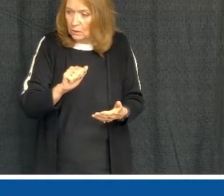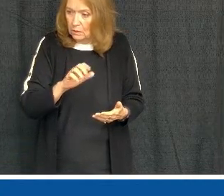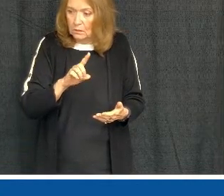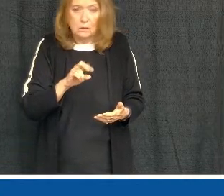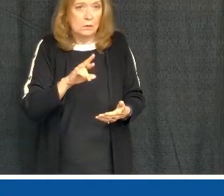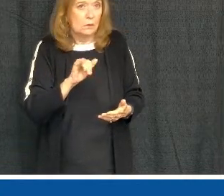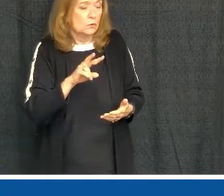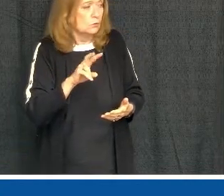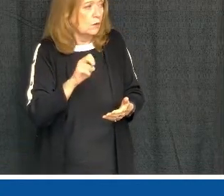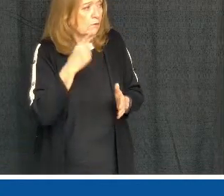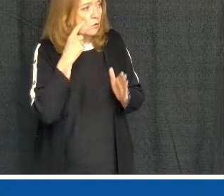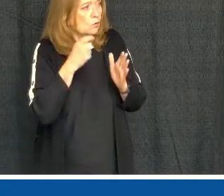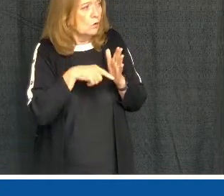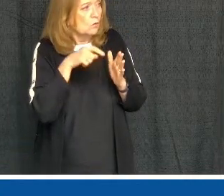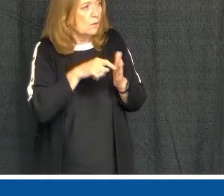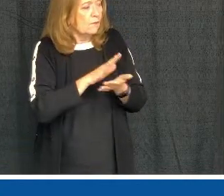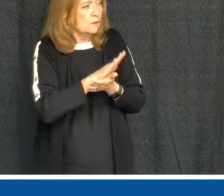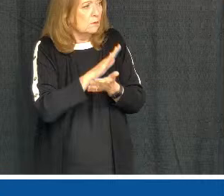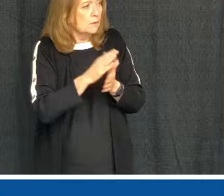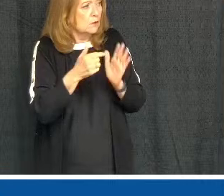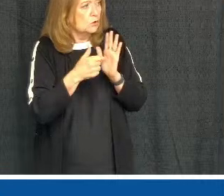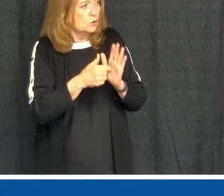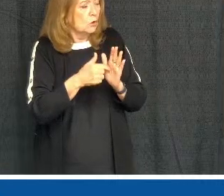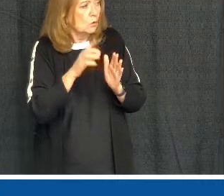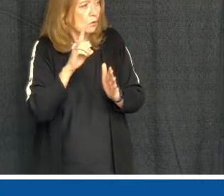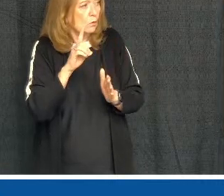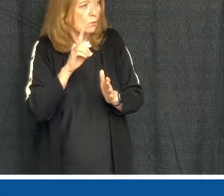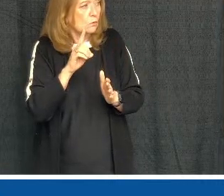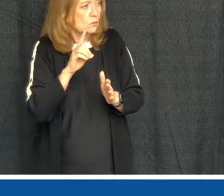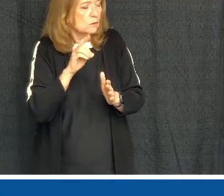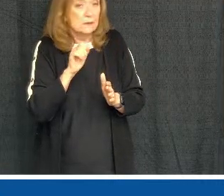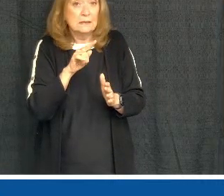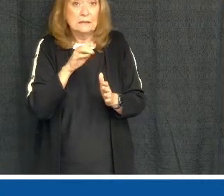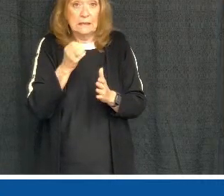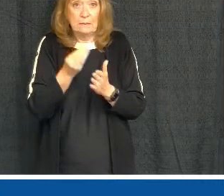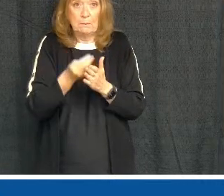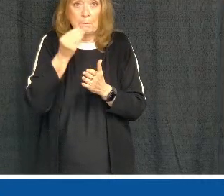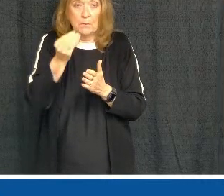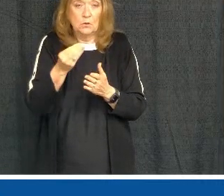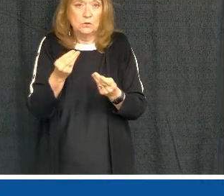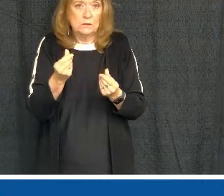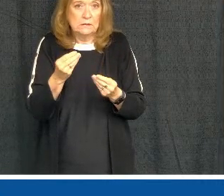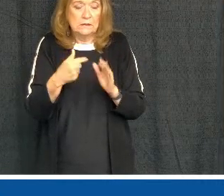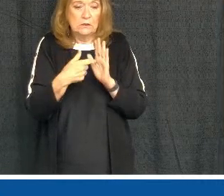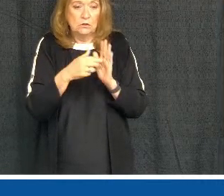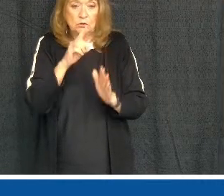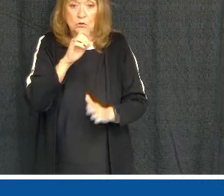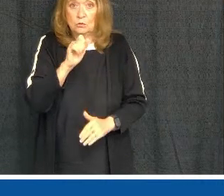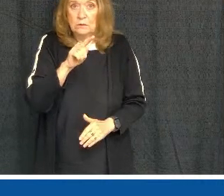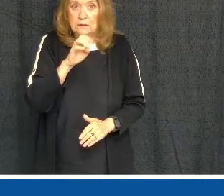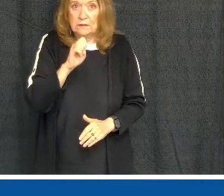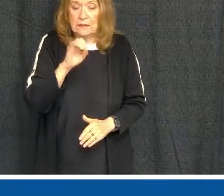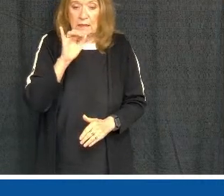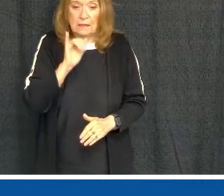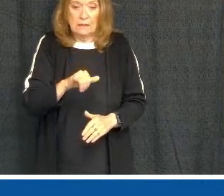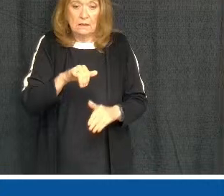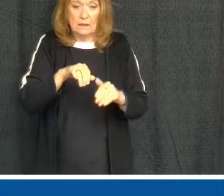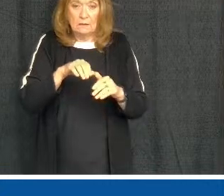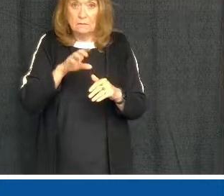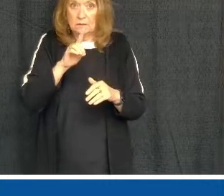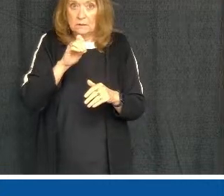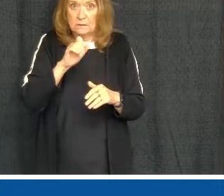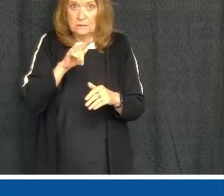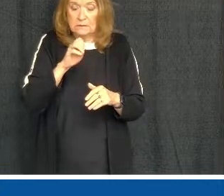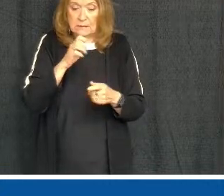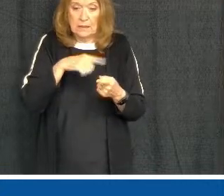if you notice on this document, it shows the date of purchase of the lot, and it shows the date, that effective date of